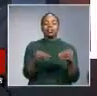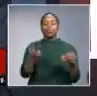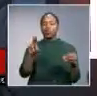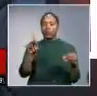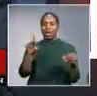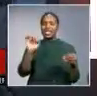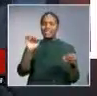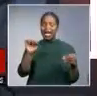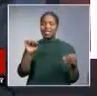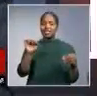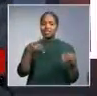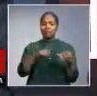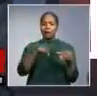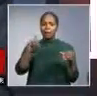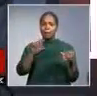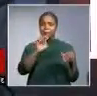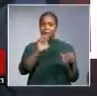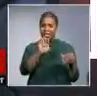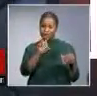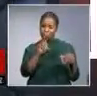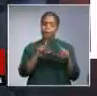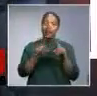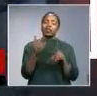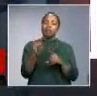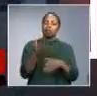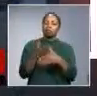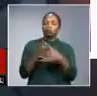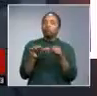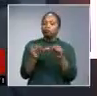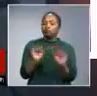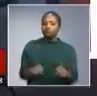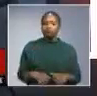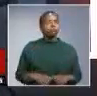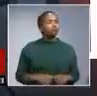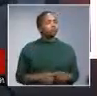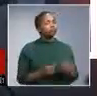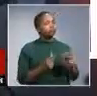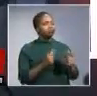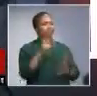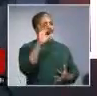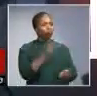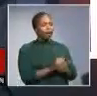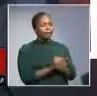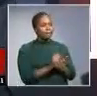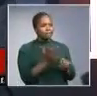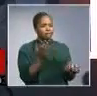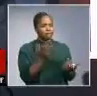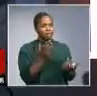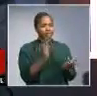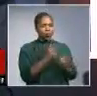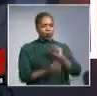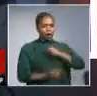being out of that region. So that's allayed some fears for importers and exporters in the region. Just give us a quick summary of the trade relationship